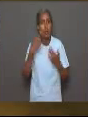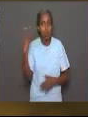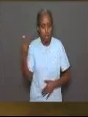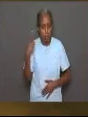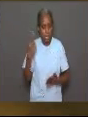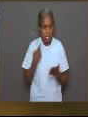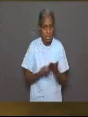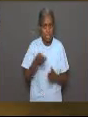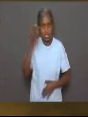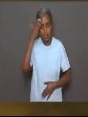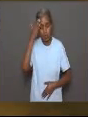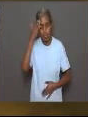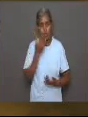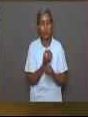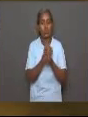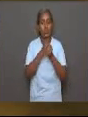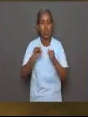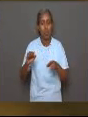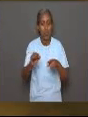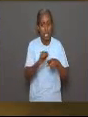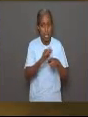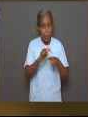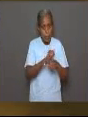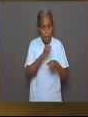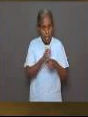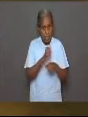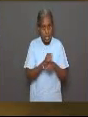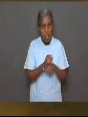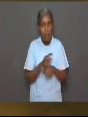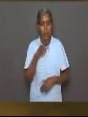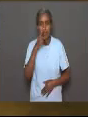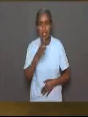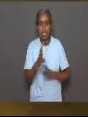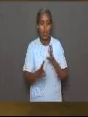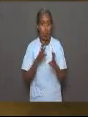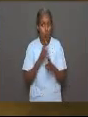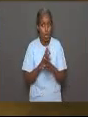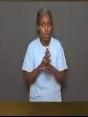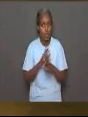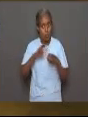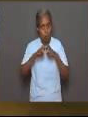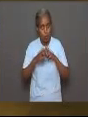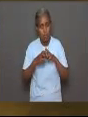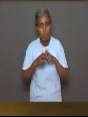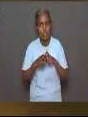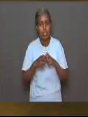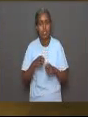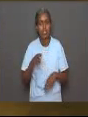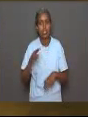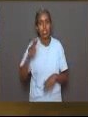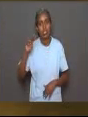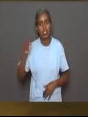this knowledge to solving practical, real-world problems such as